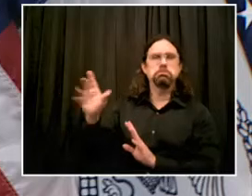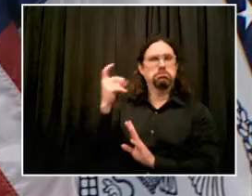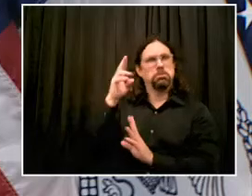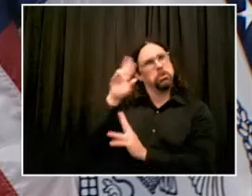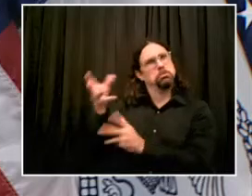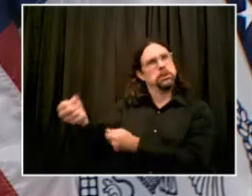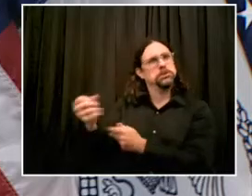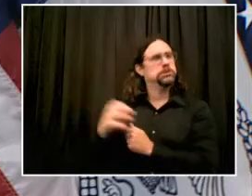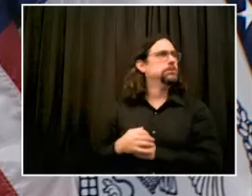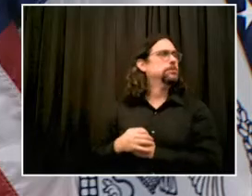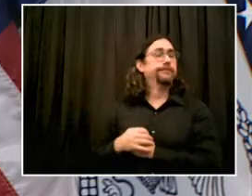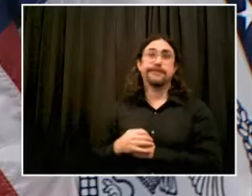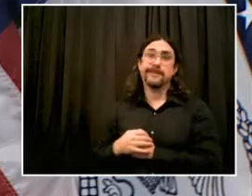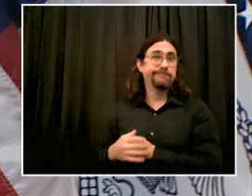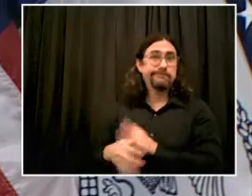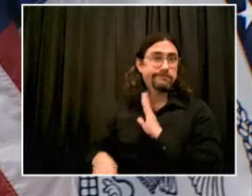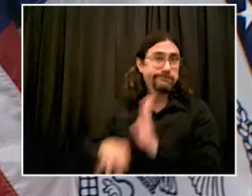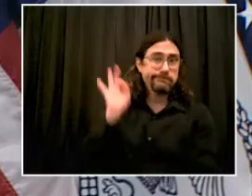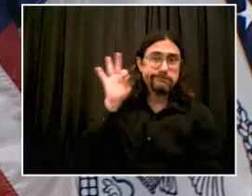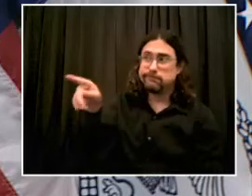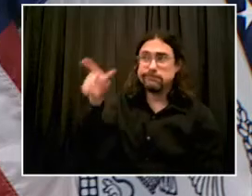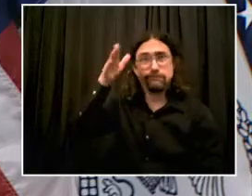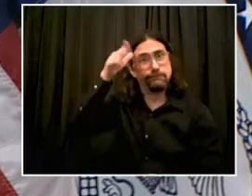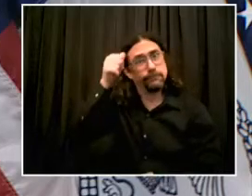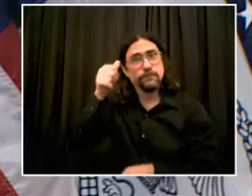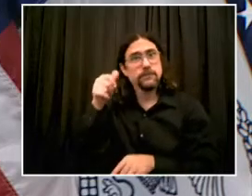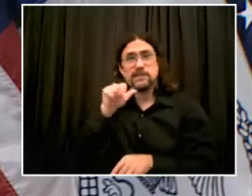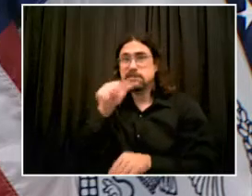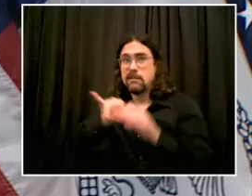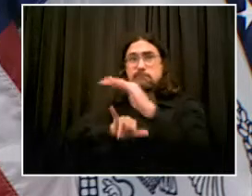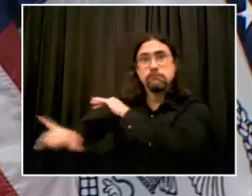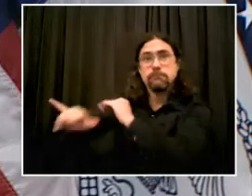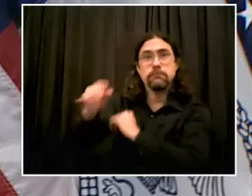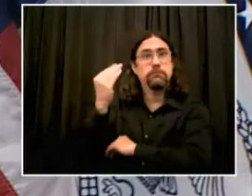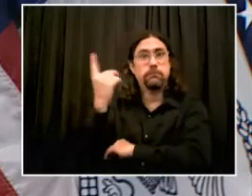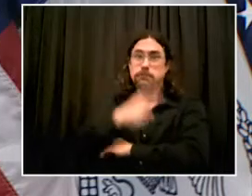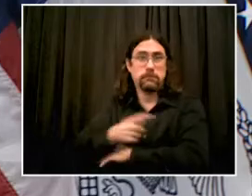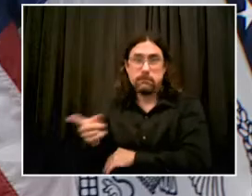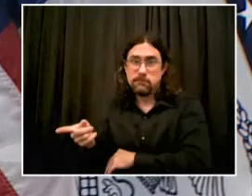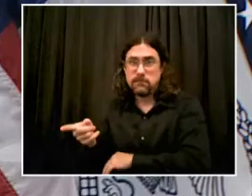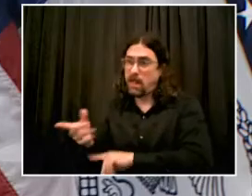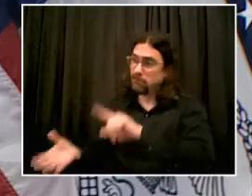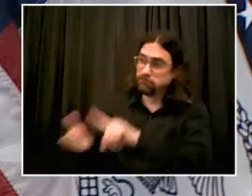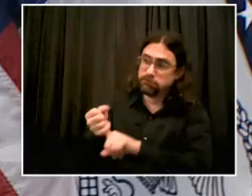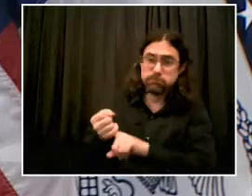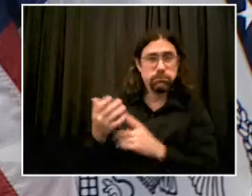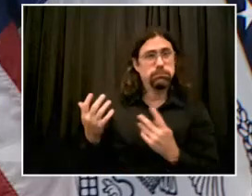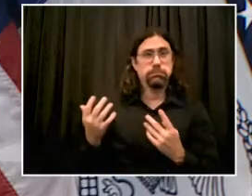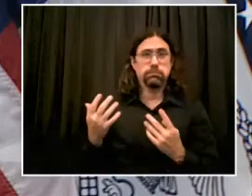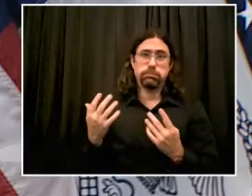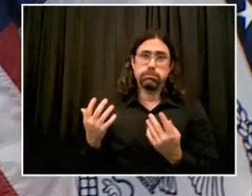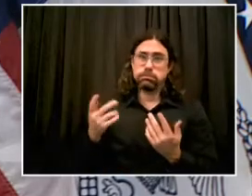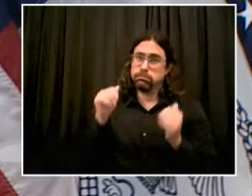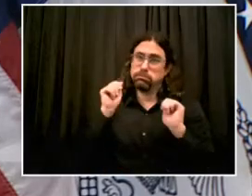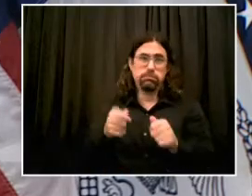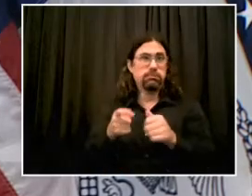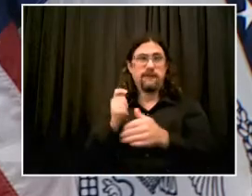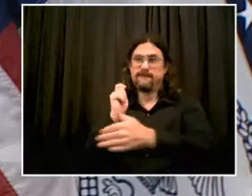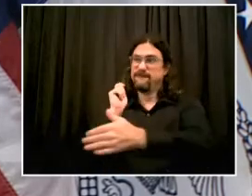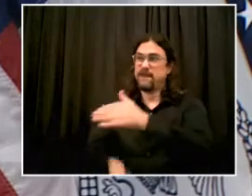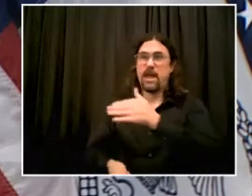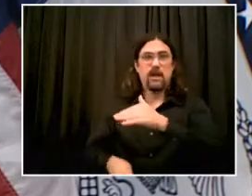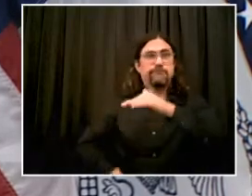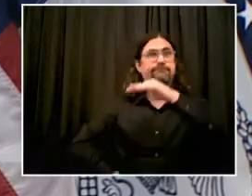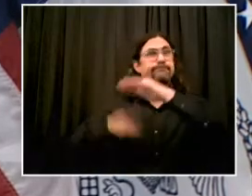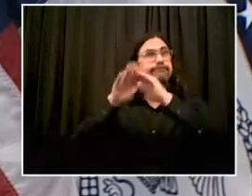consistently to anyone who's traveled. So this checkpoint effort is going to be a new important piece of that. And here to tell you about it, someone who's doing an